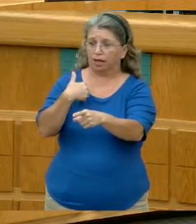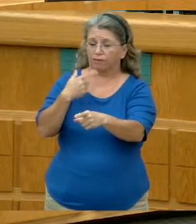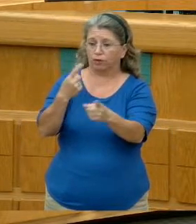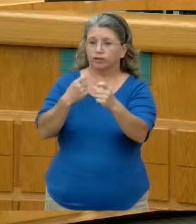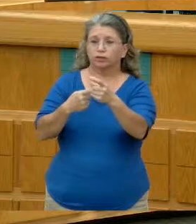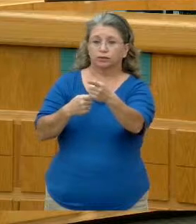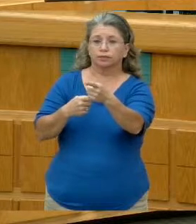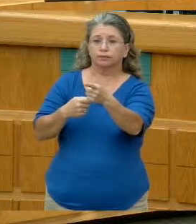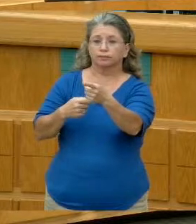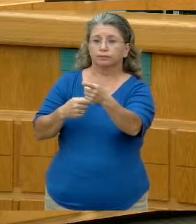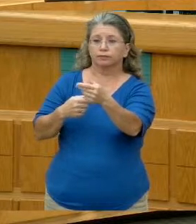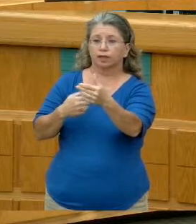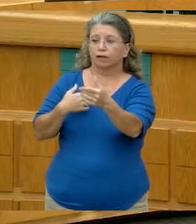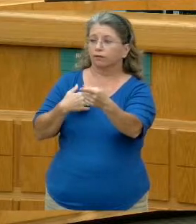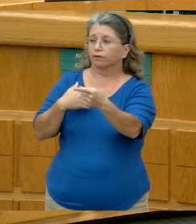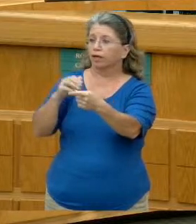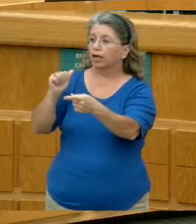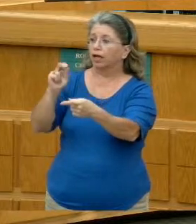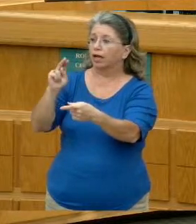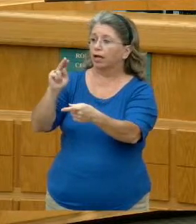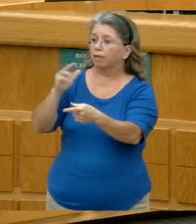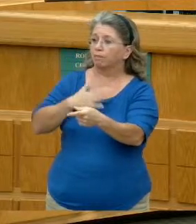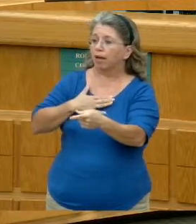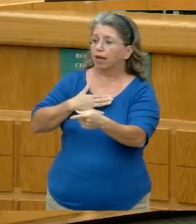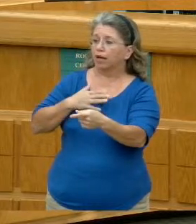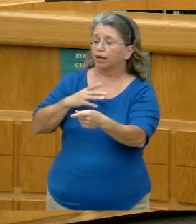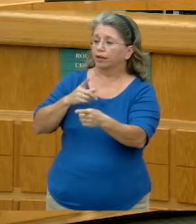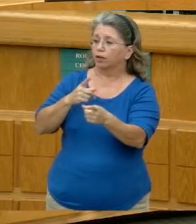Okay. Annette? Okay.